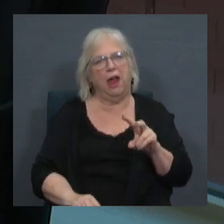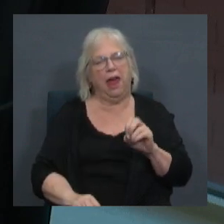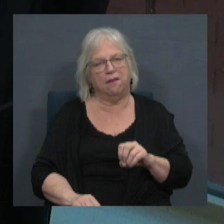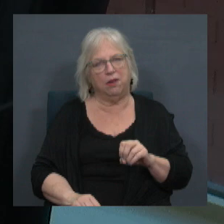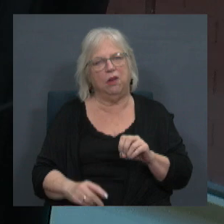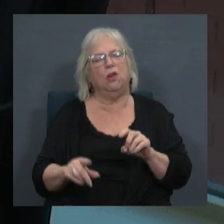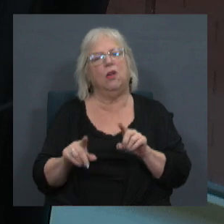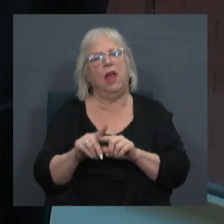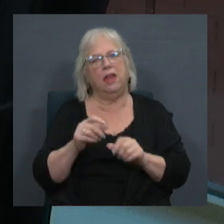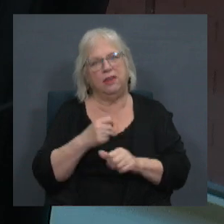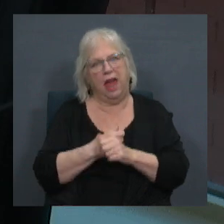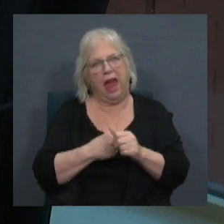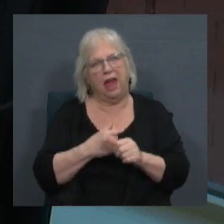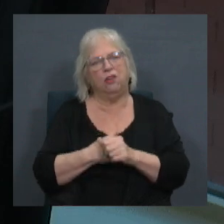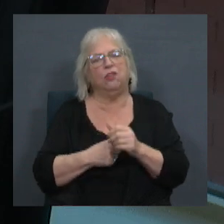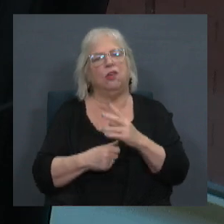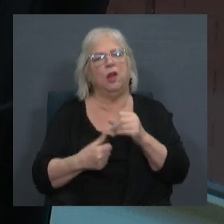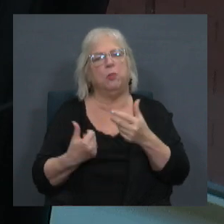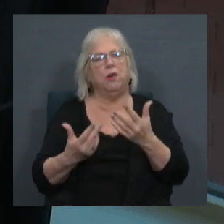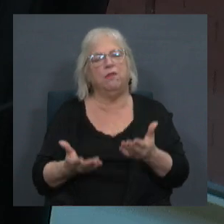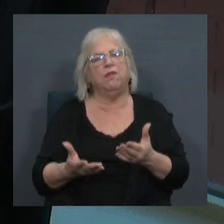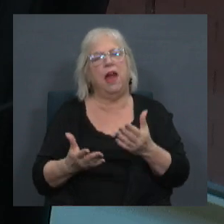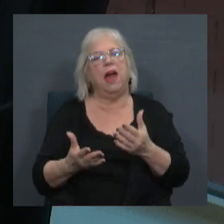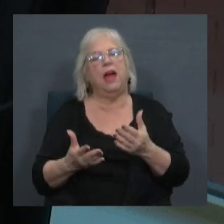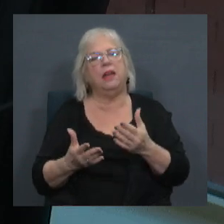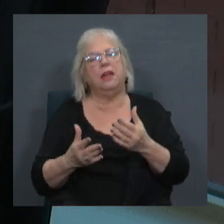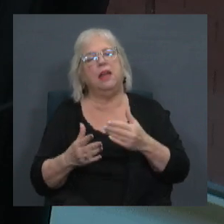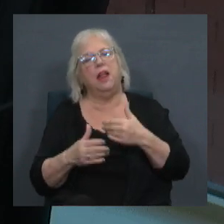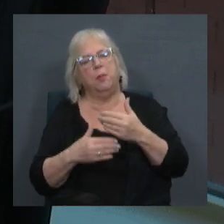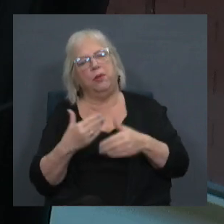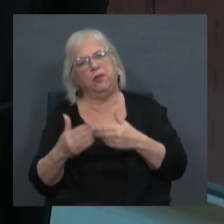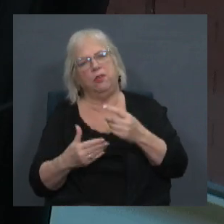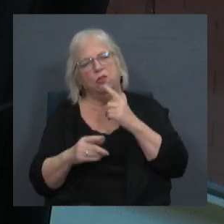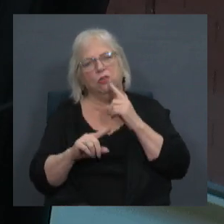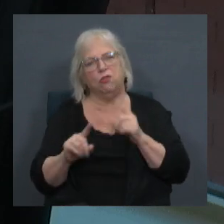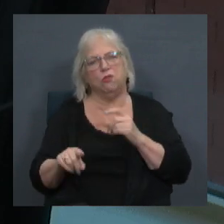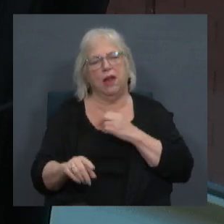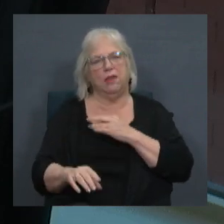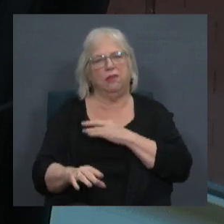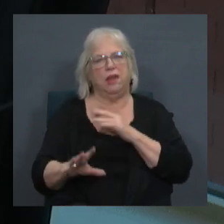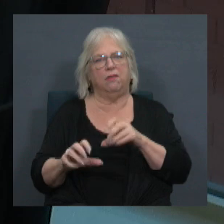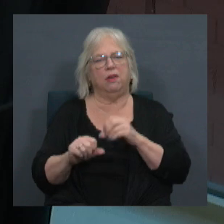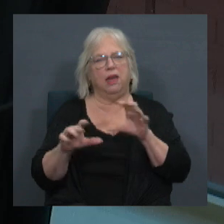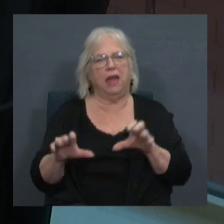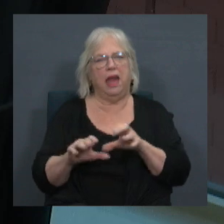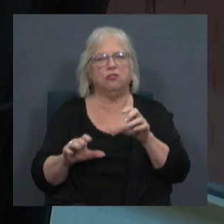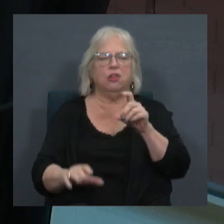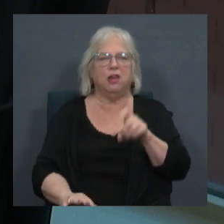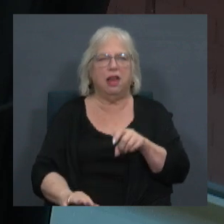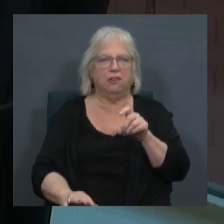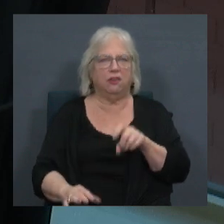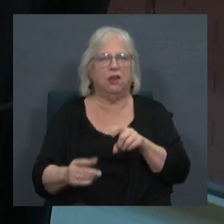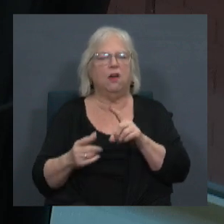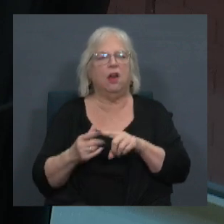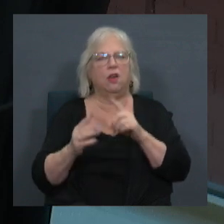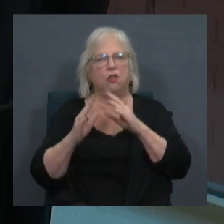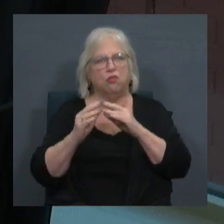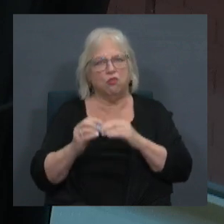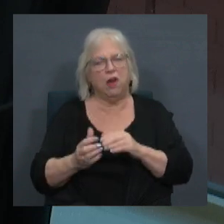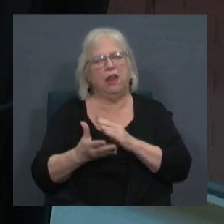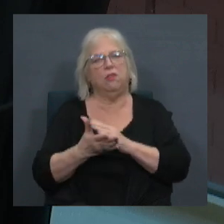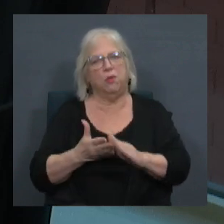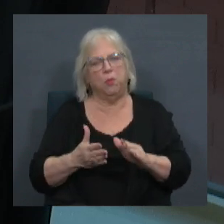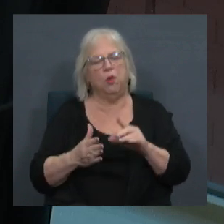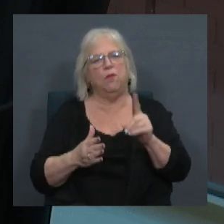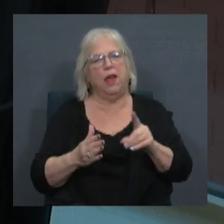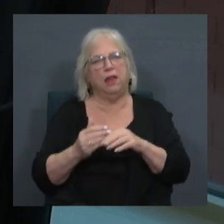as a structural fire and health hazard, to provide for summary abatement procedures, to direct city staff to take such action as is necessary to raise and remove said